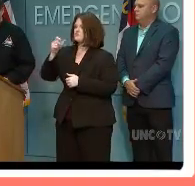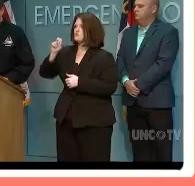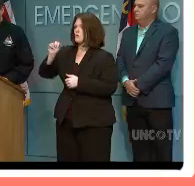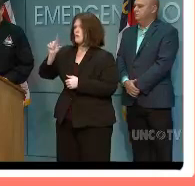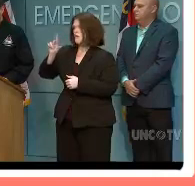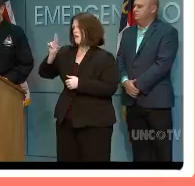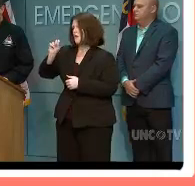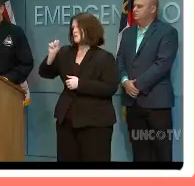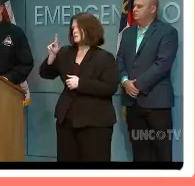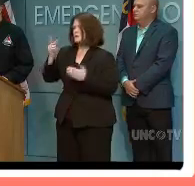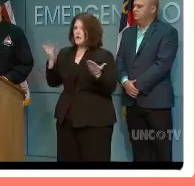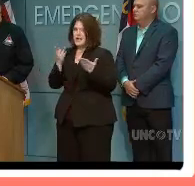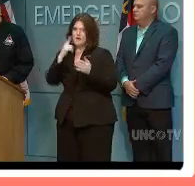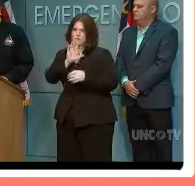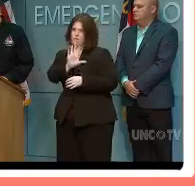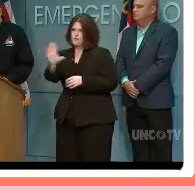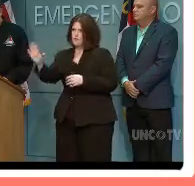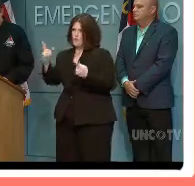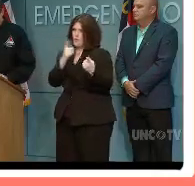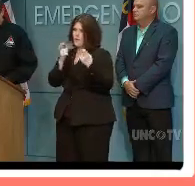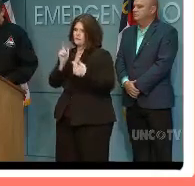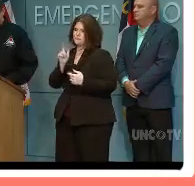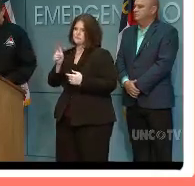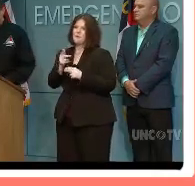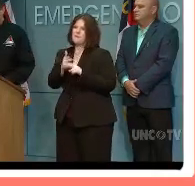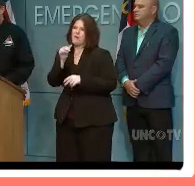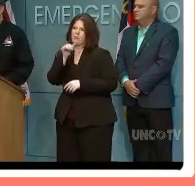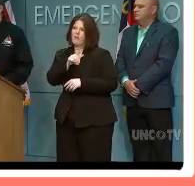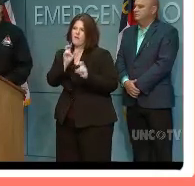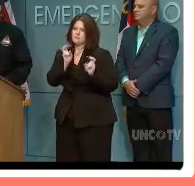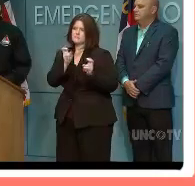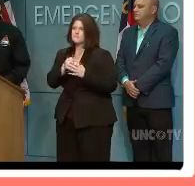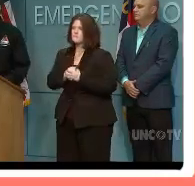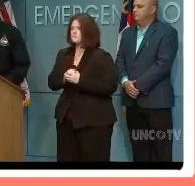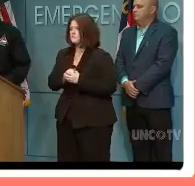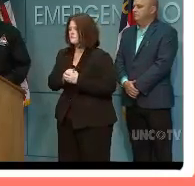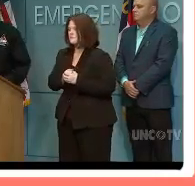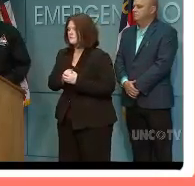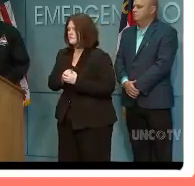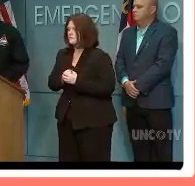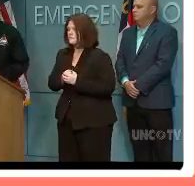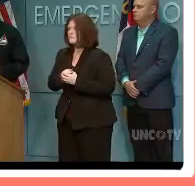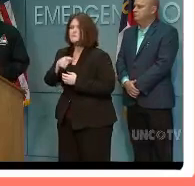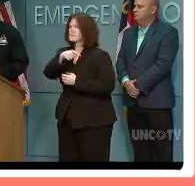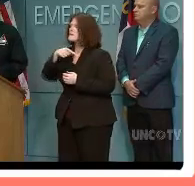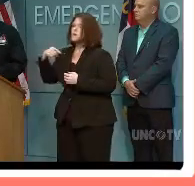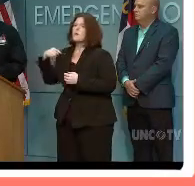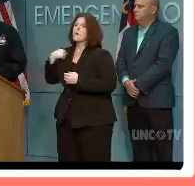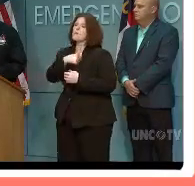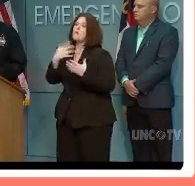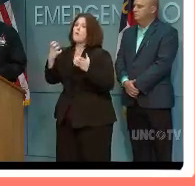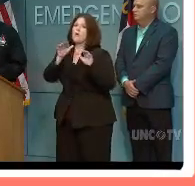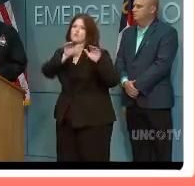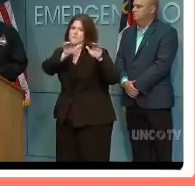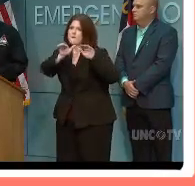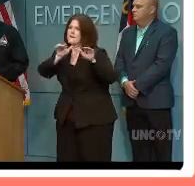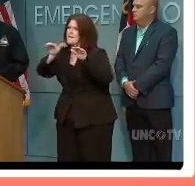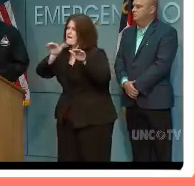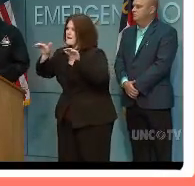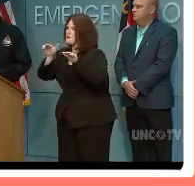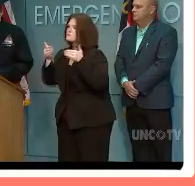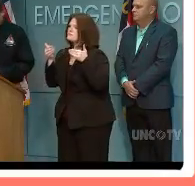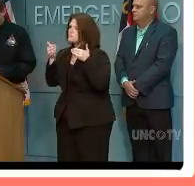to answer questions about that. We want to tell people and remind people